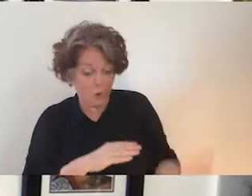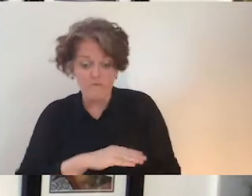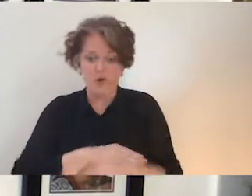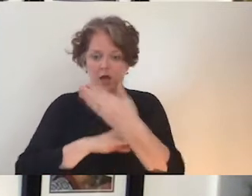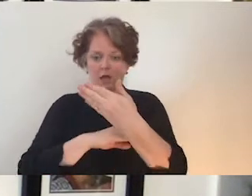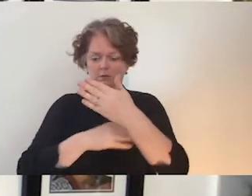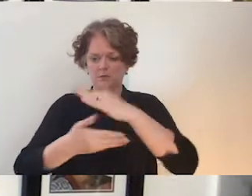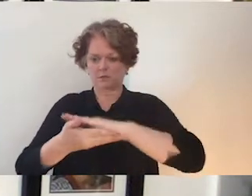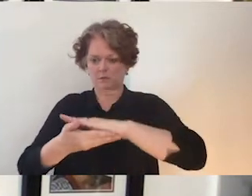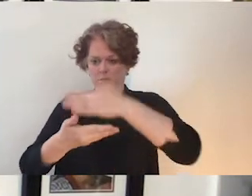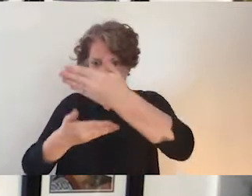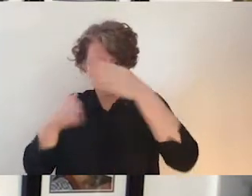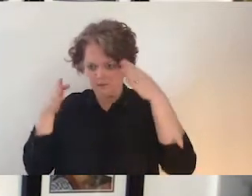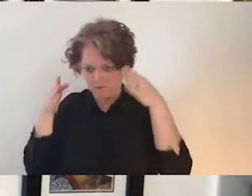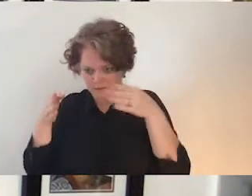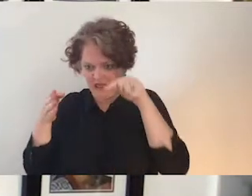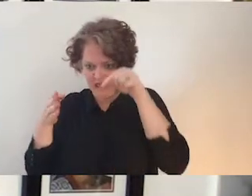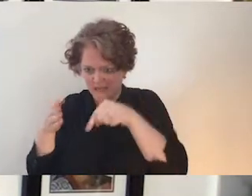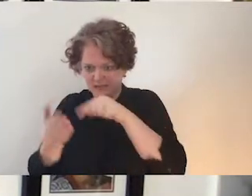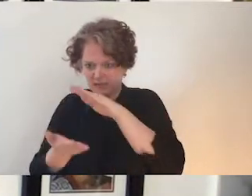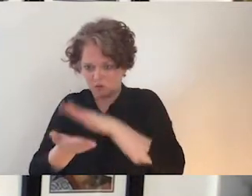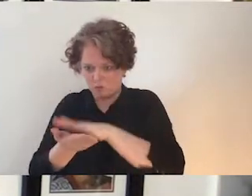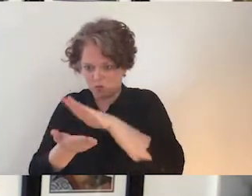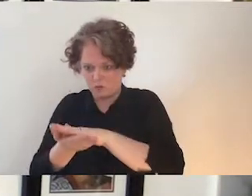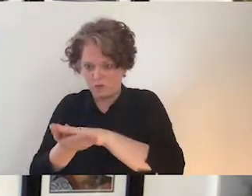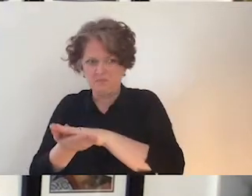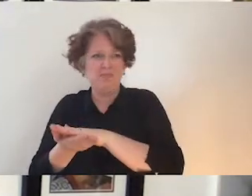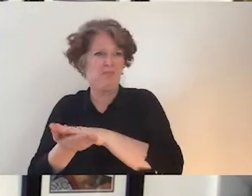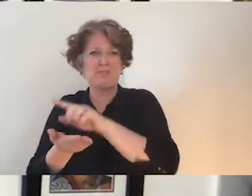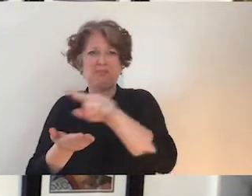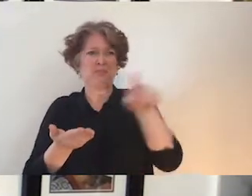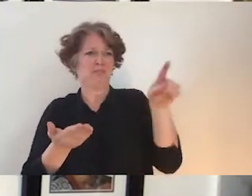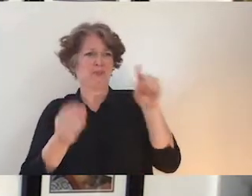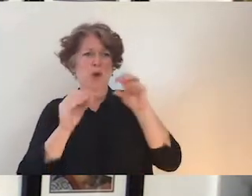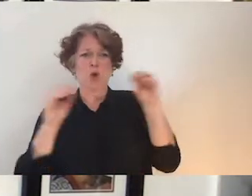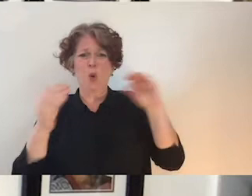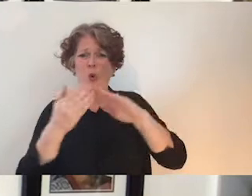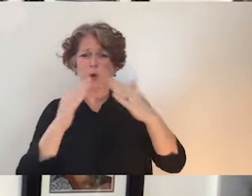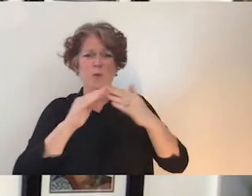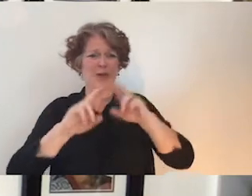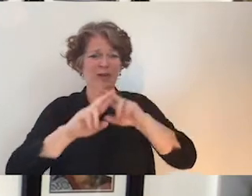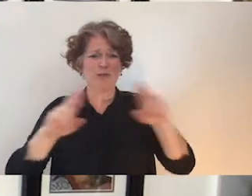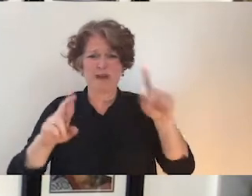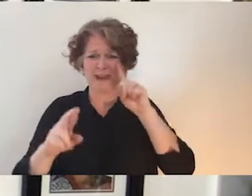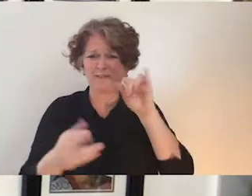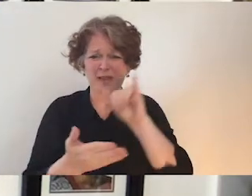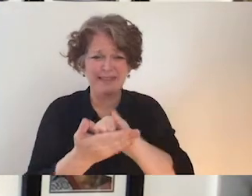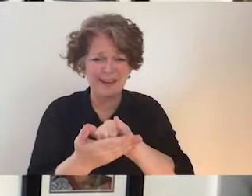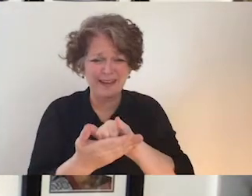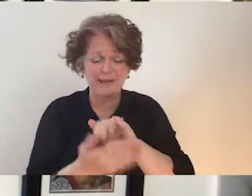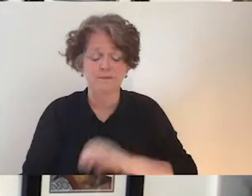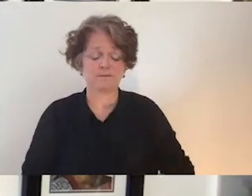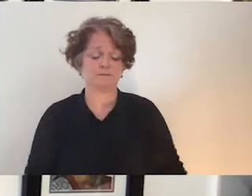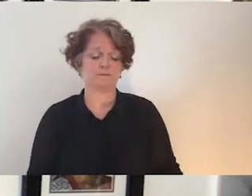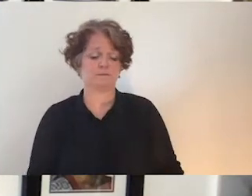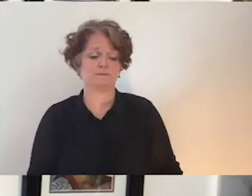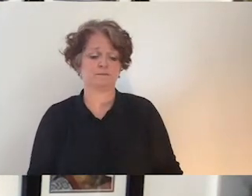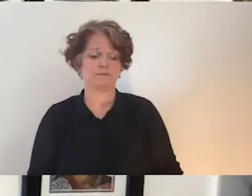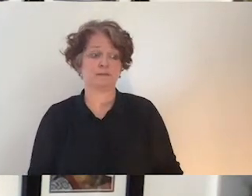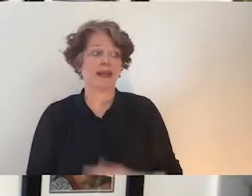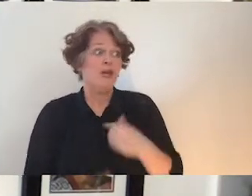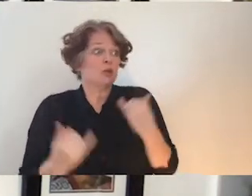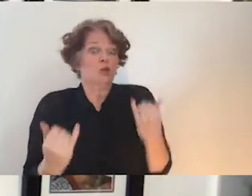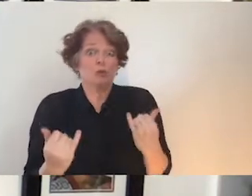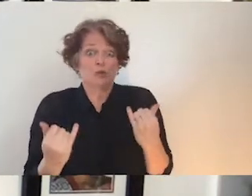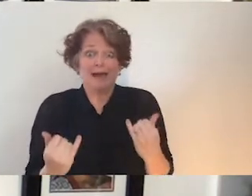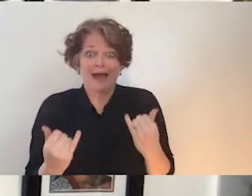themselves overnight banished to a landscape of remote learning for which nearly no community was prepared. As I